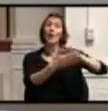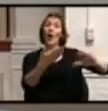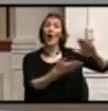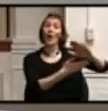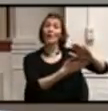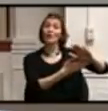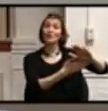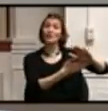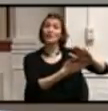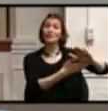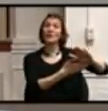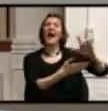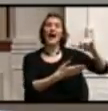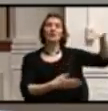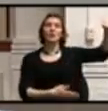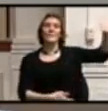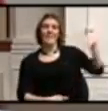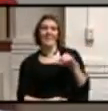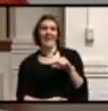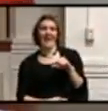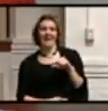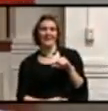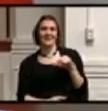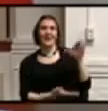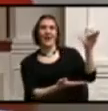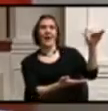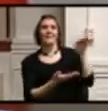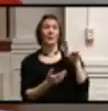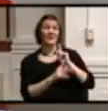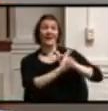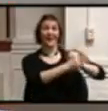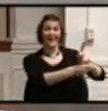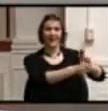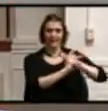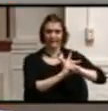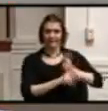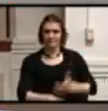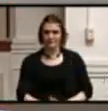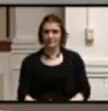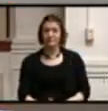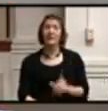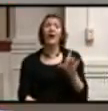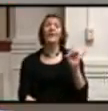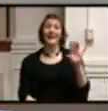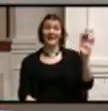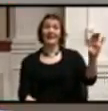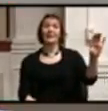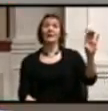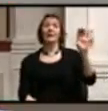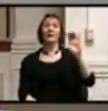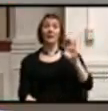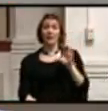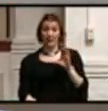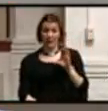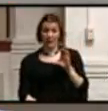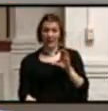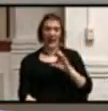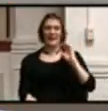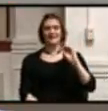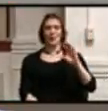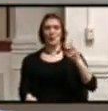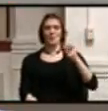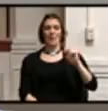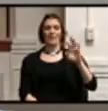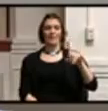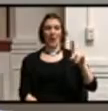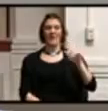were required to repay the town those loans. And they gave the town a zero coupon bond at that time, which